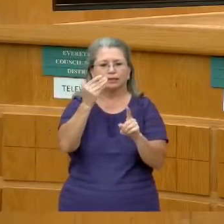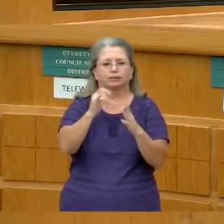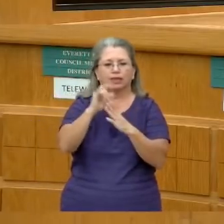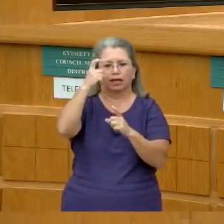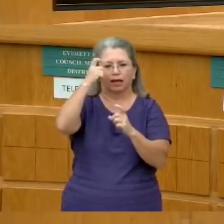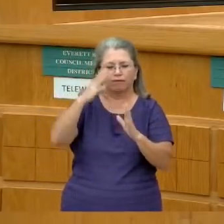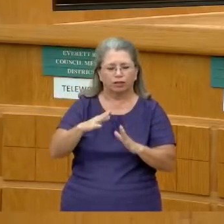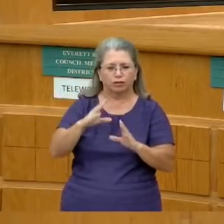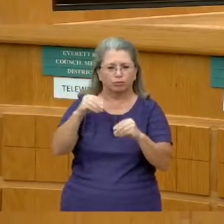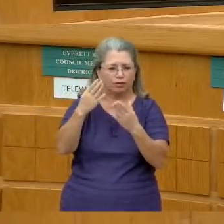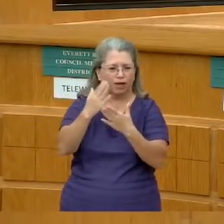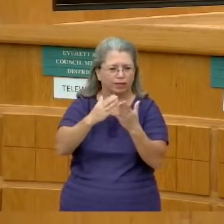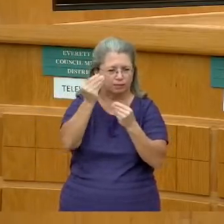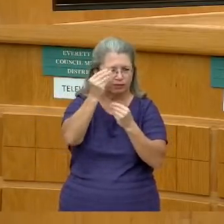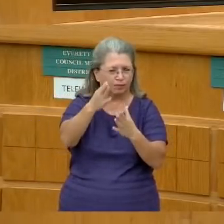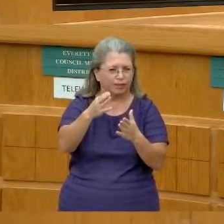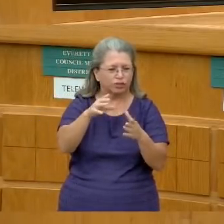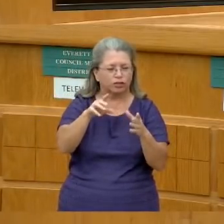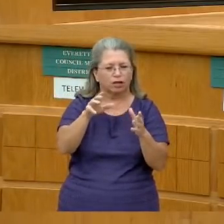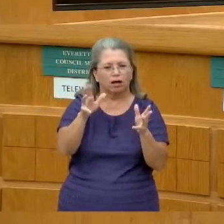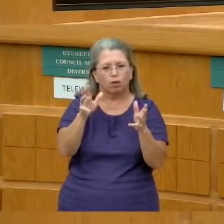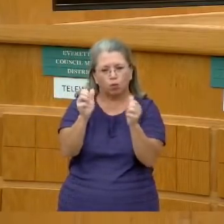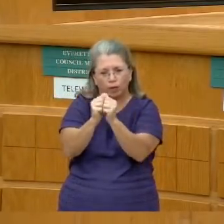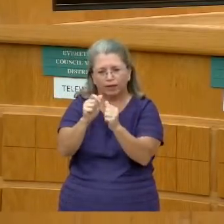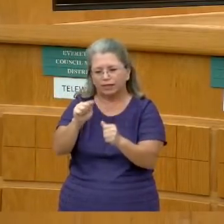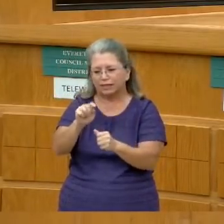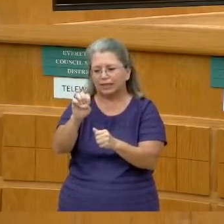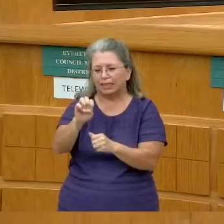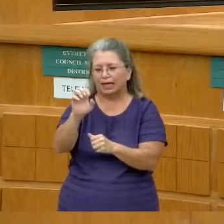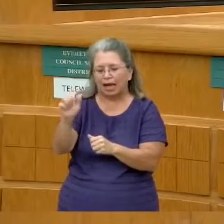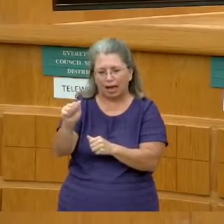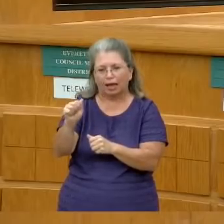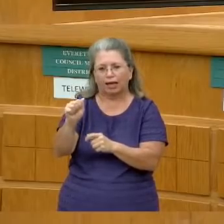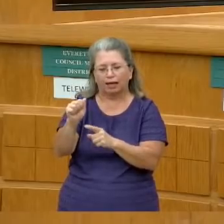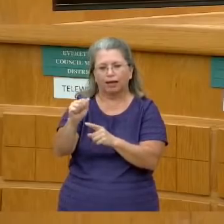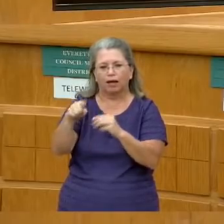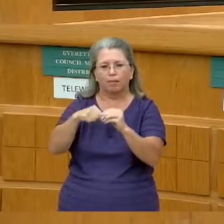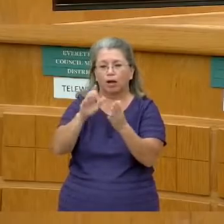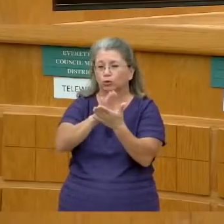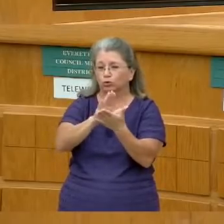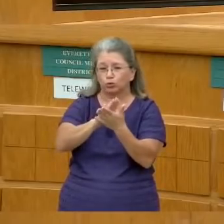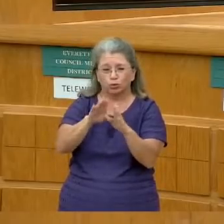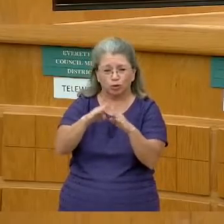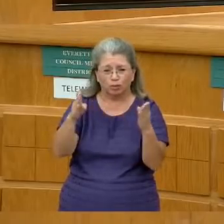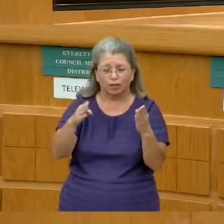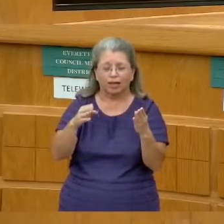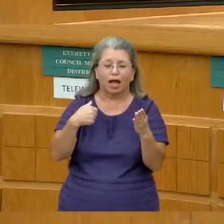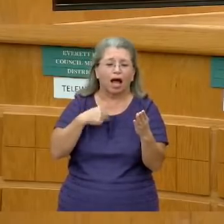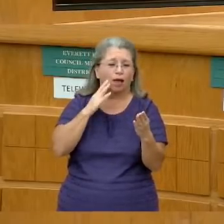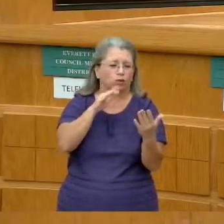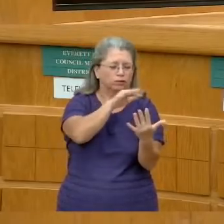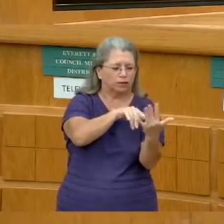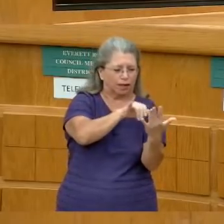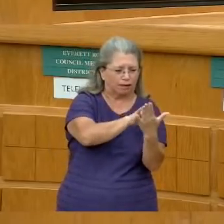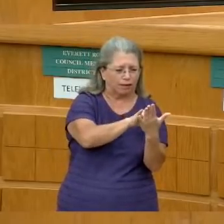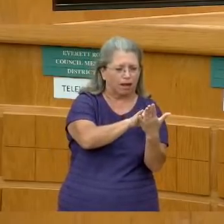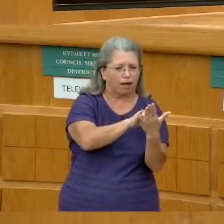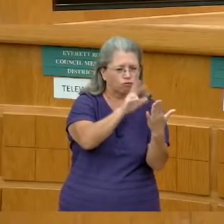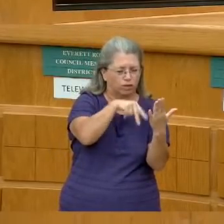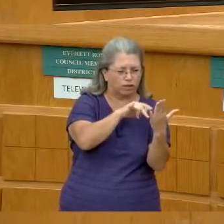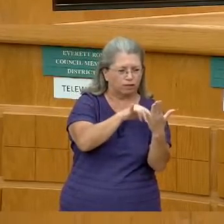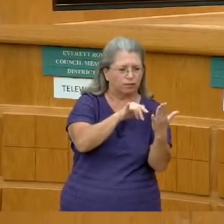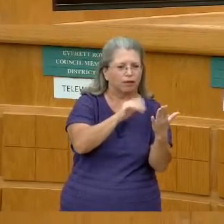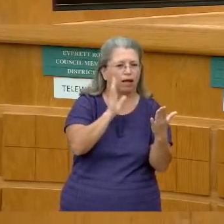schools reopening in the fall. And so I want to read it, digest it, summarize it, and get back to you tomorrow. But